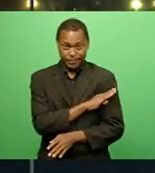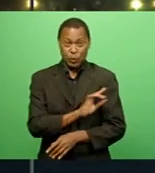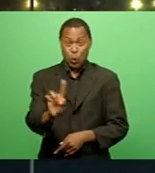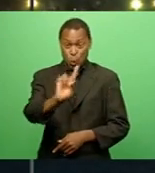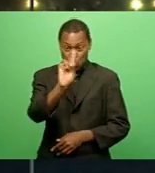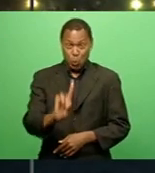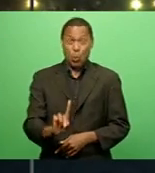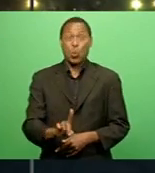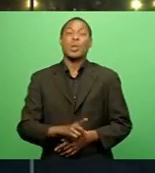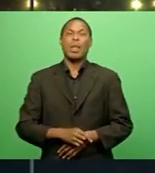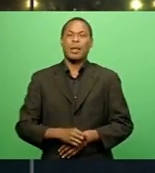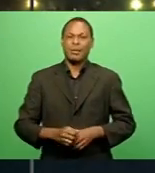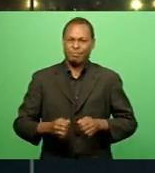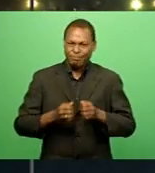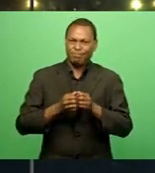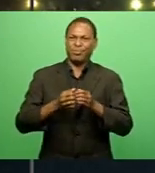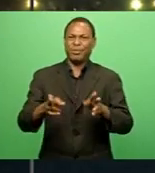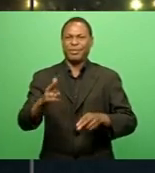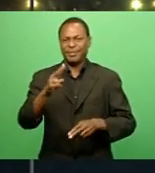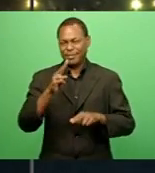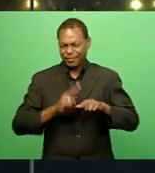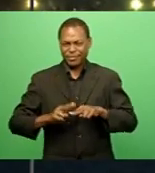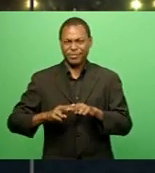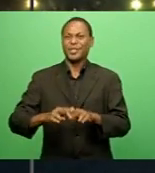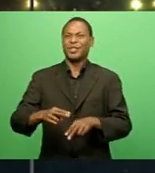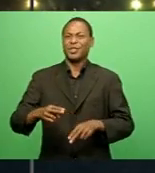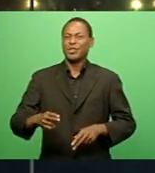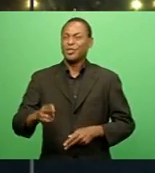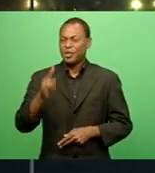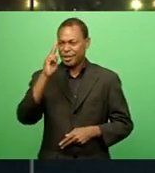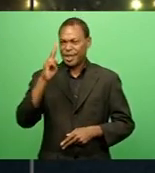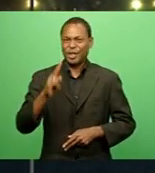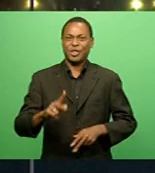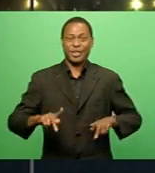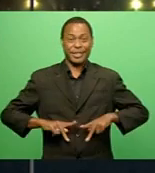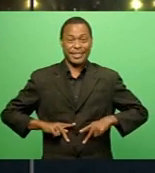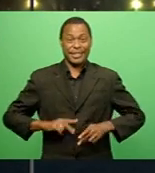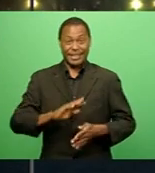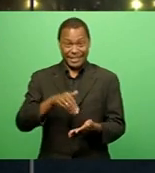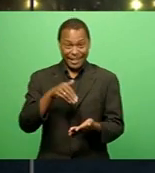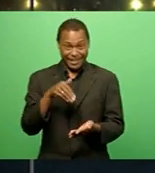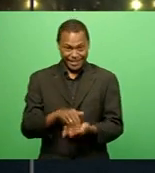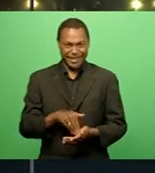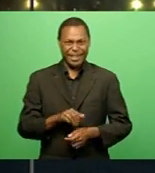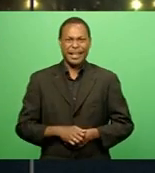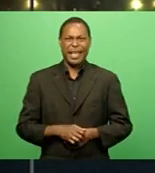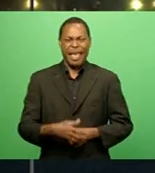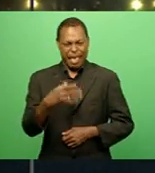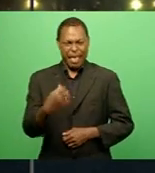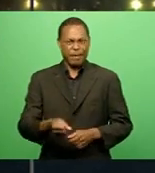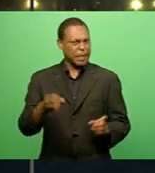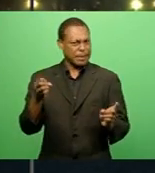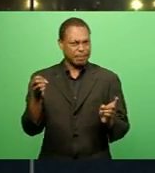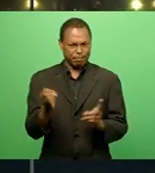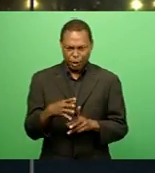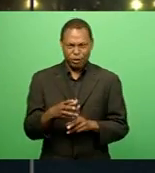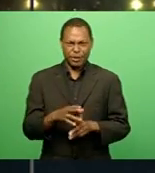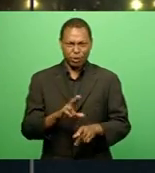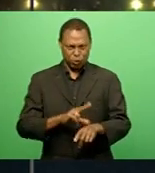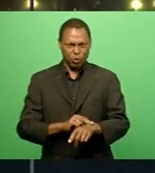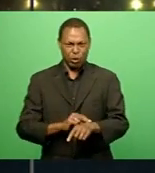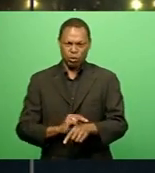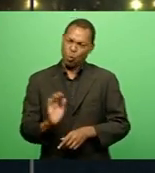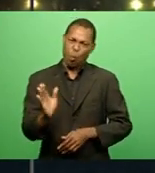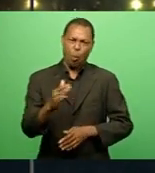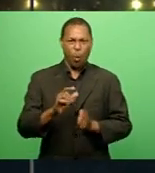commissioned the Fiji National Kidney Center in Nandera. Lina Rees reports the center will have a specialist on call at all times, from the